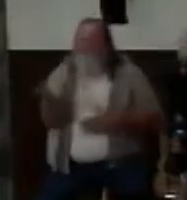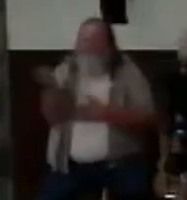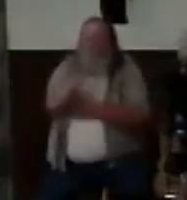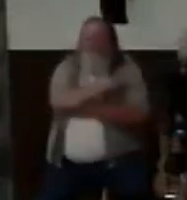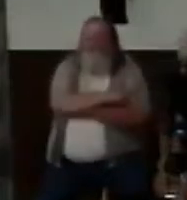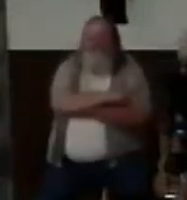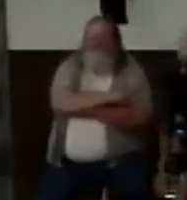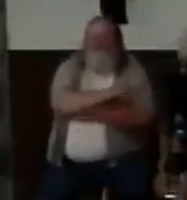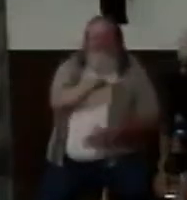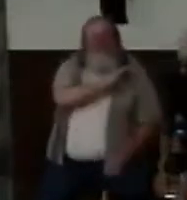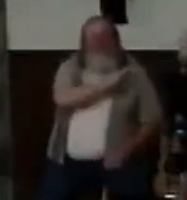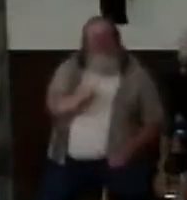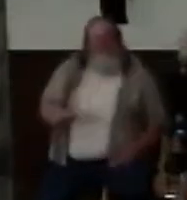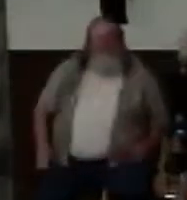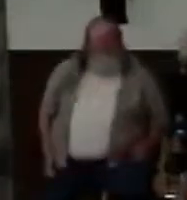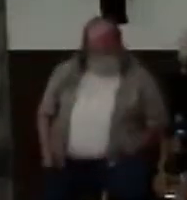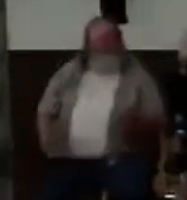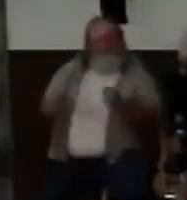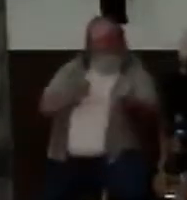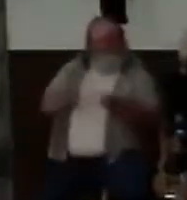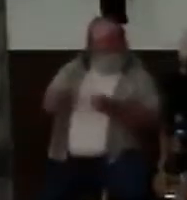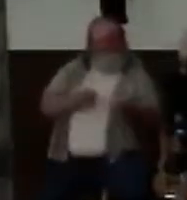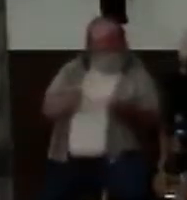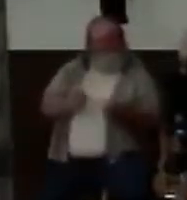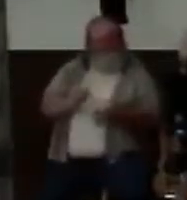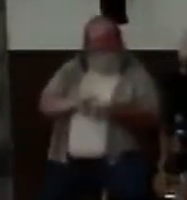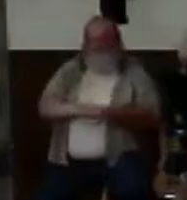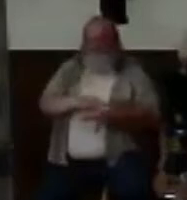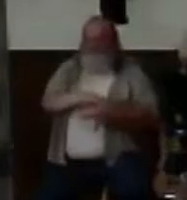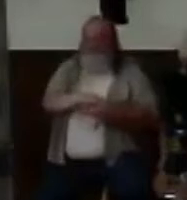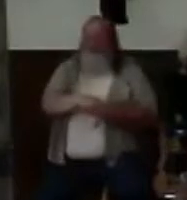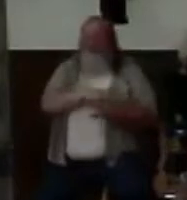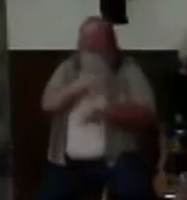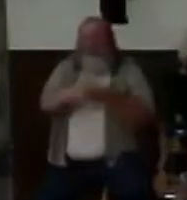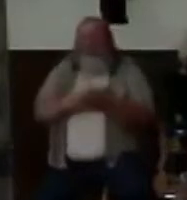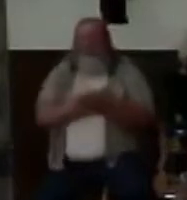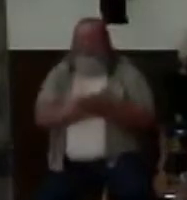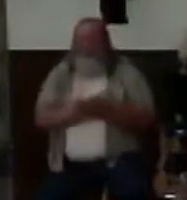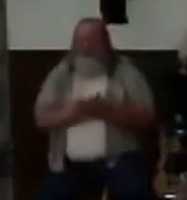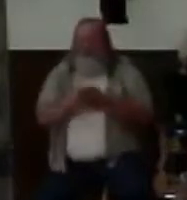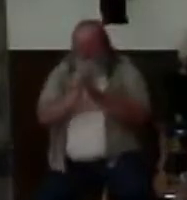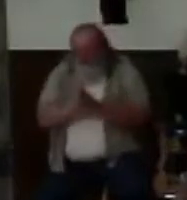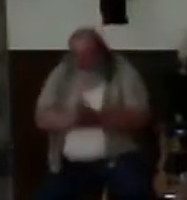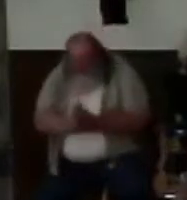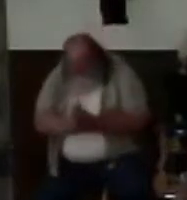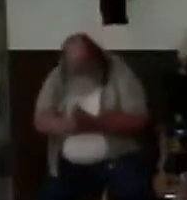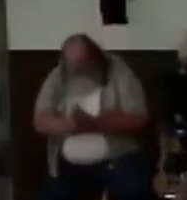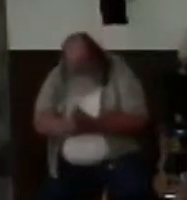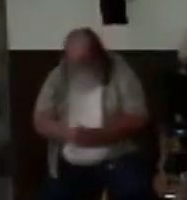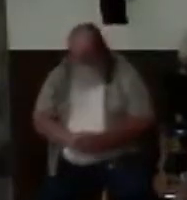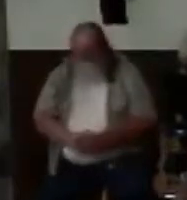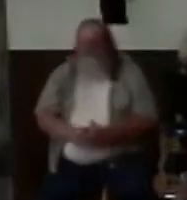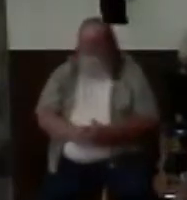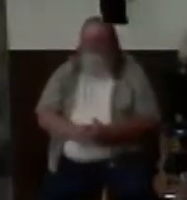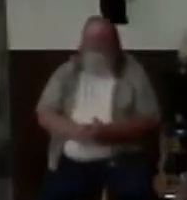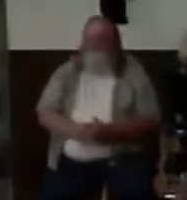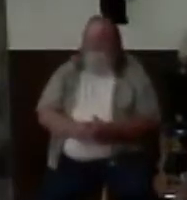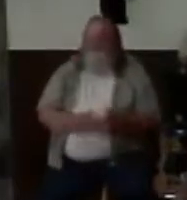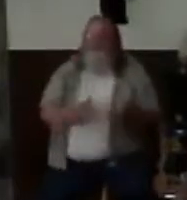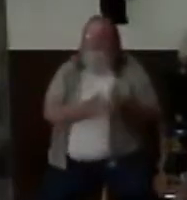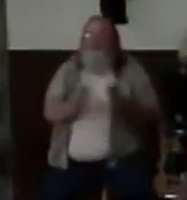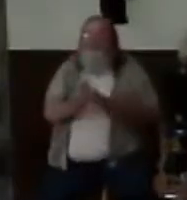Christ's reign on earth. Every knee will bow. As we sang last Sunday, Jesus is coming